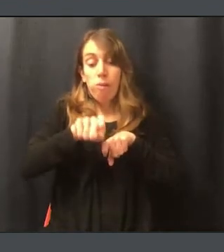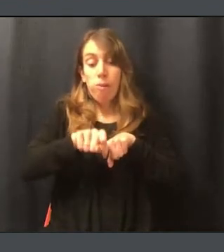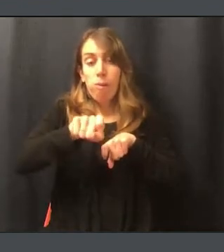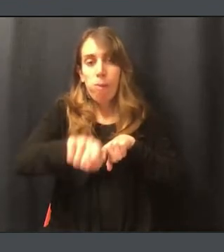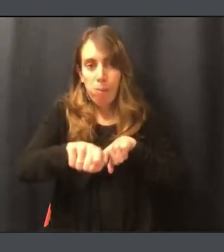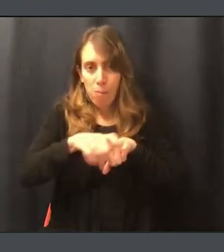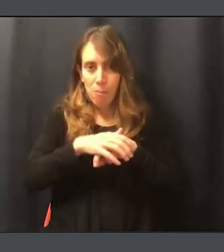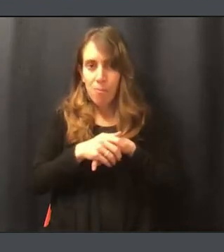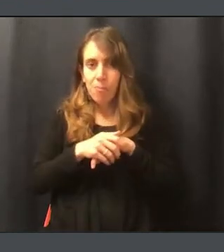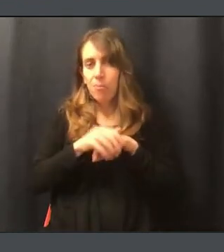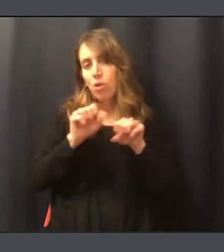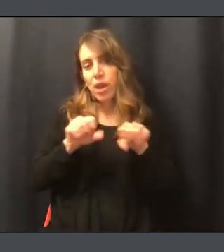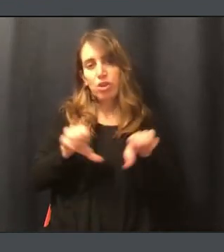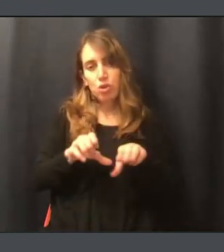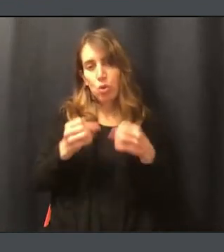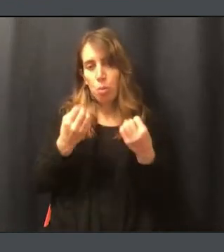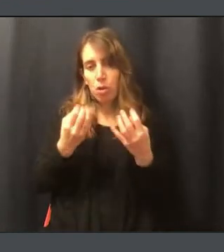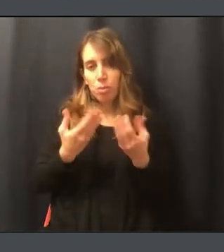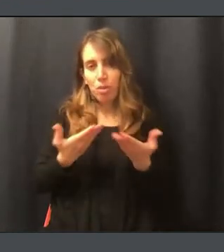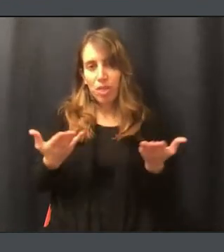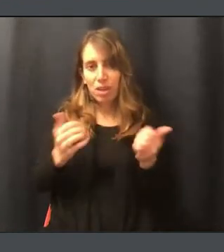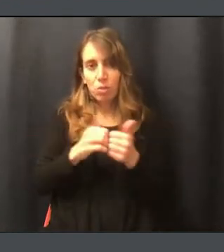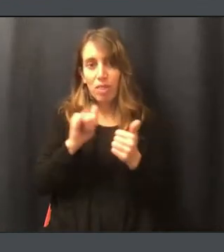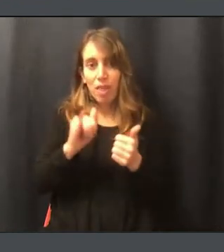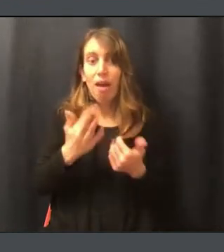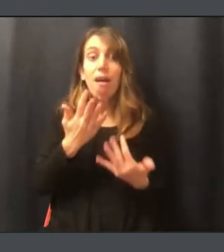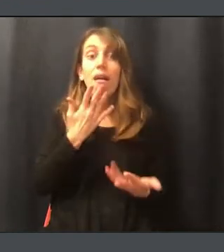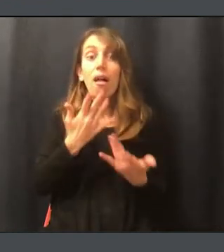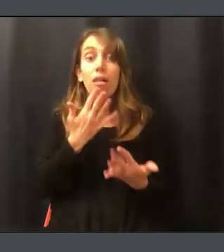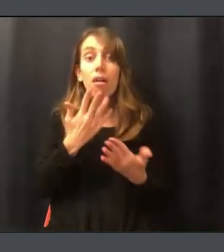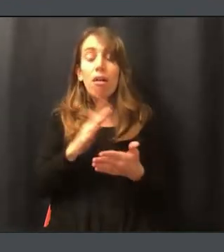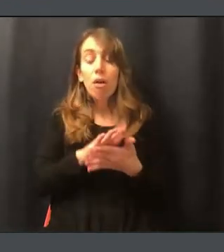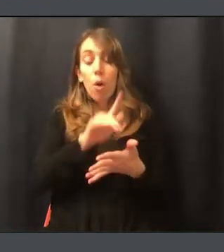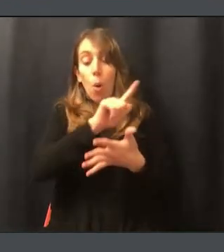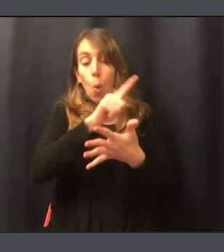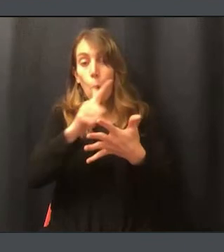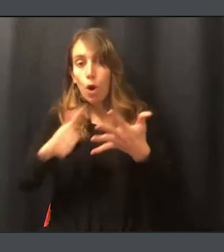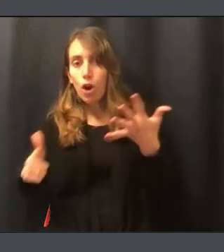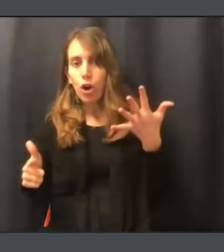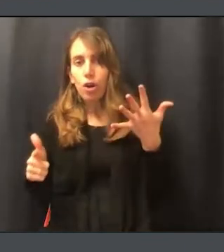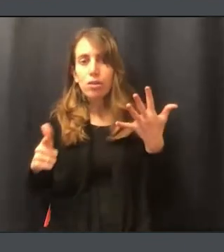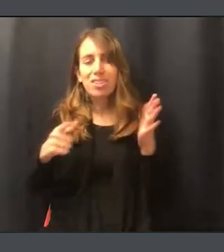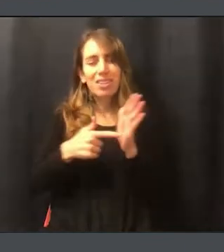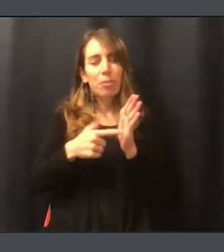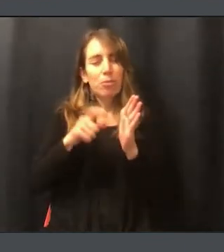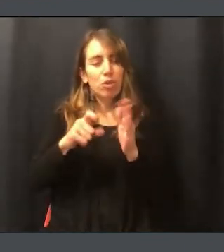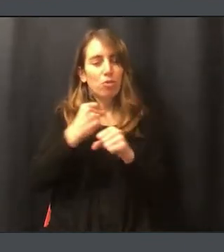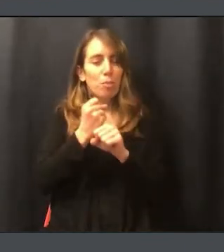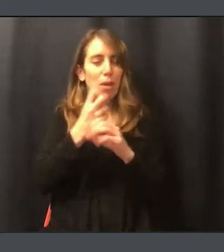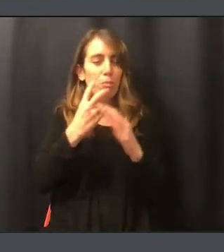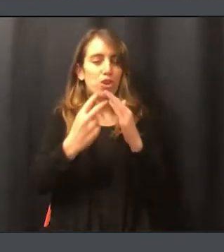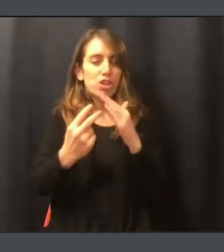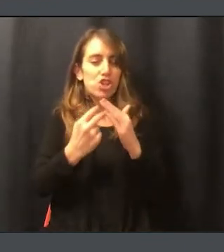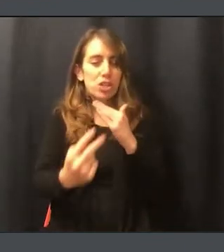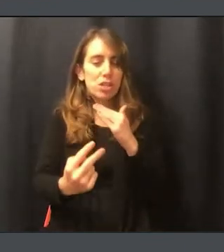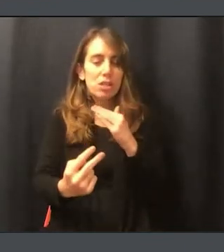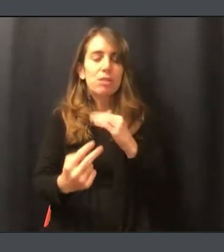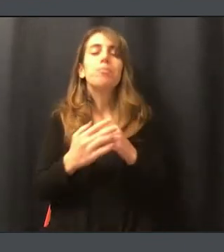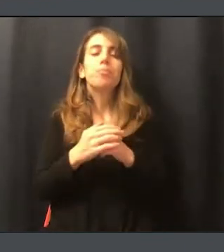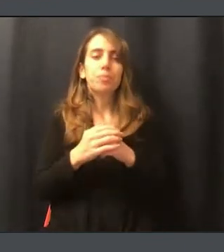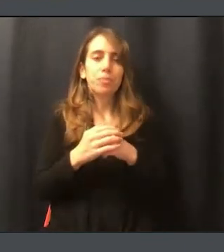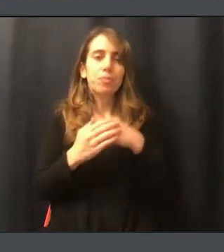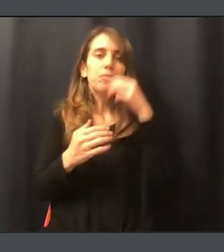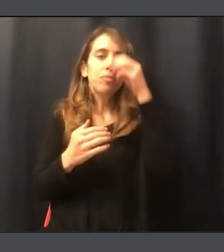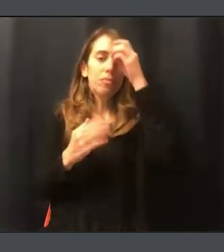And you can do multiple things in therapy with this, right? Colors, order, you can have kids make predictions, so on and so forth. I'm going to answer